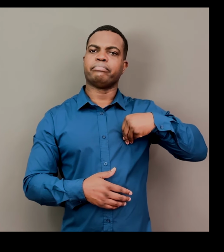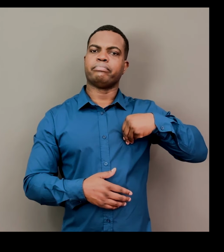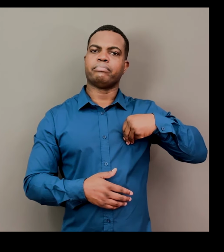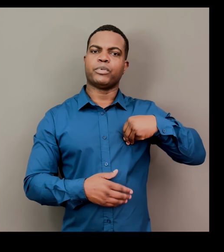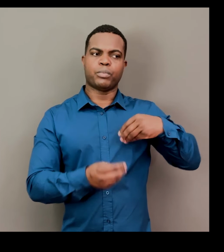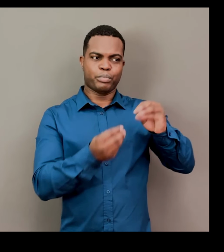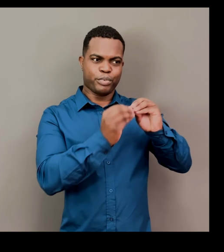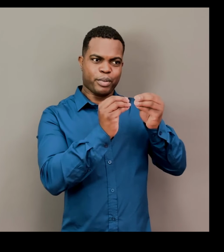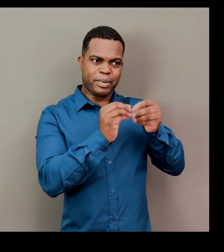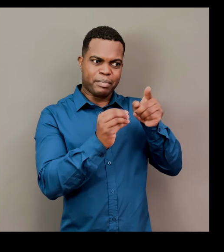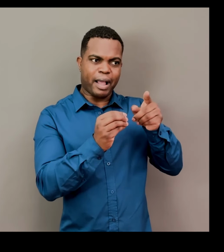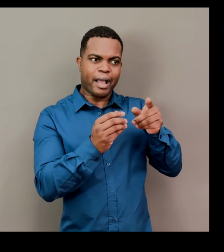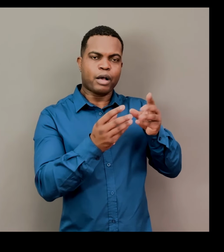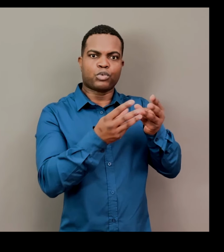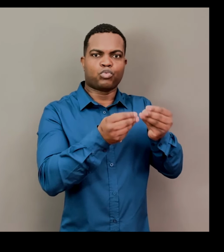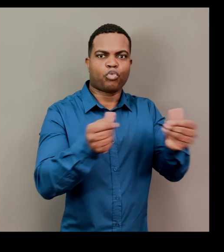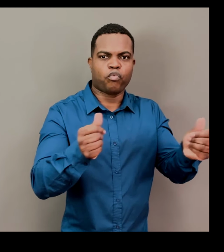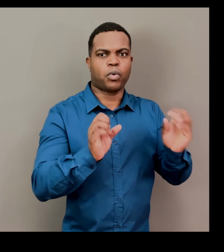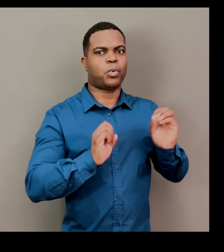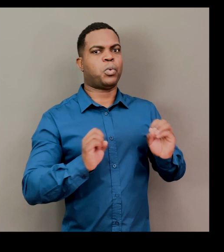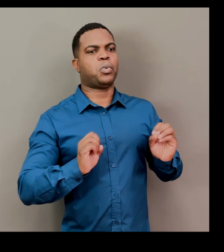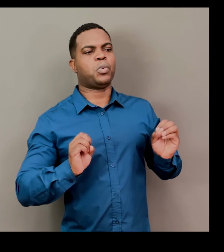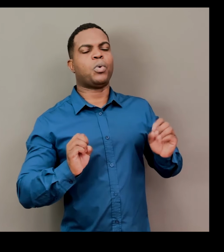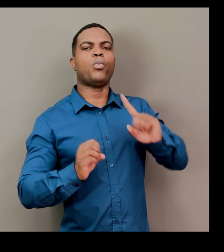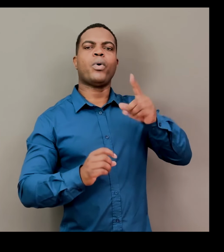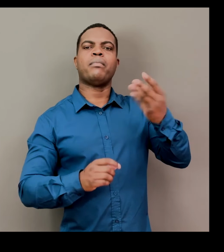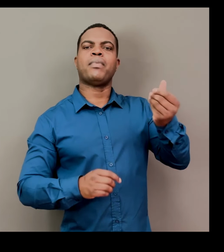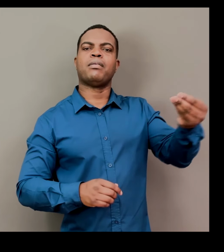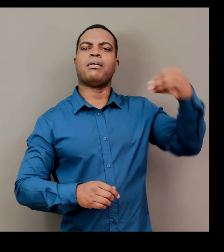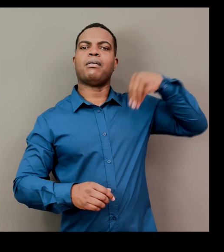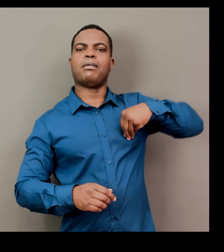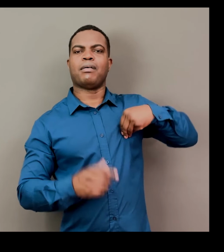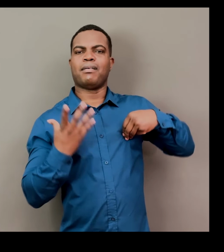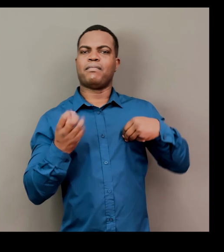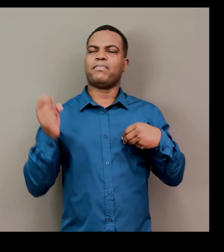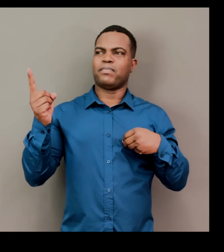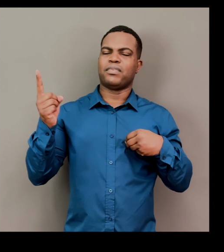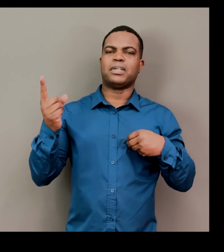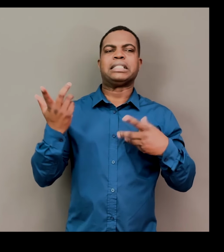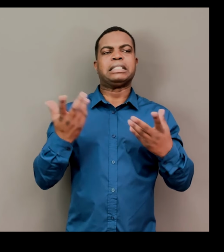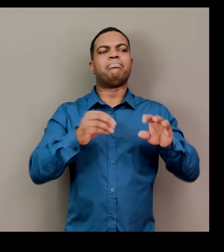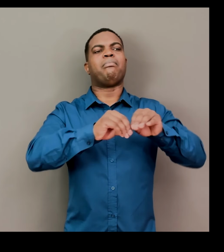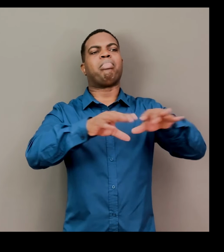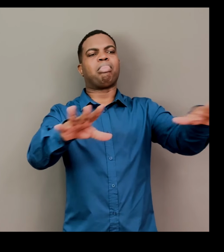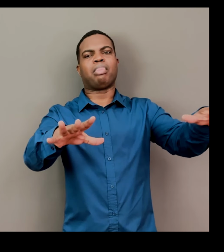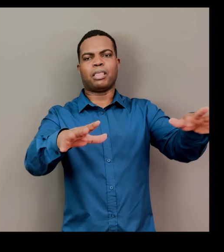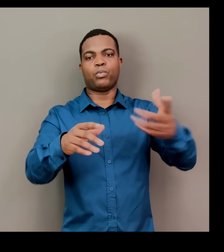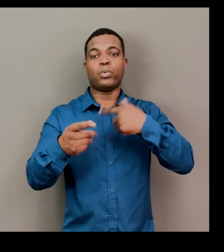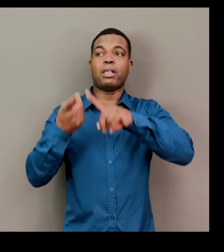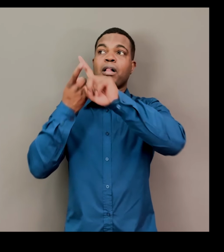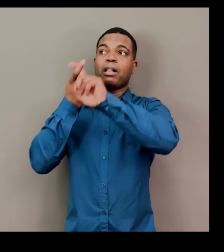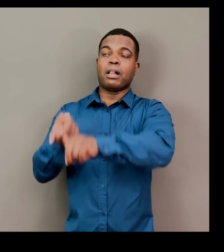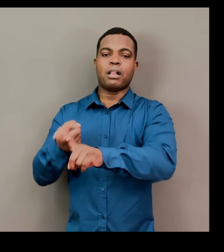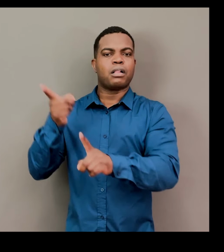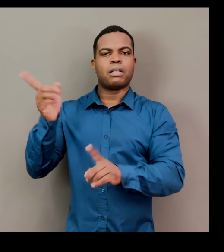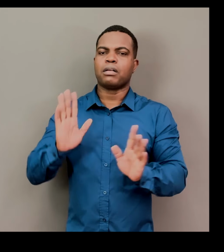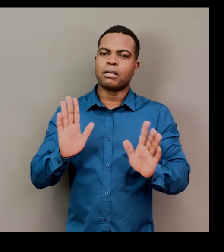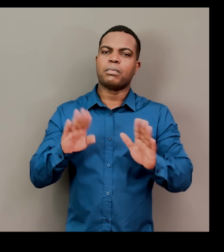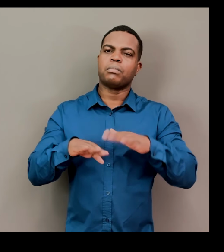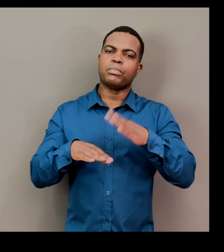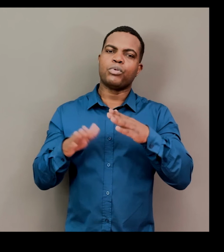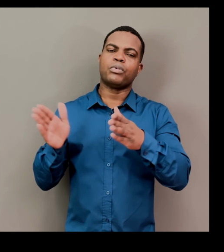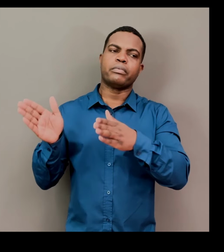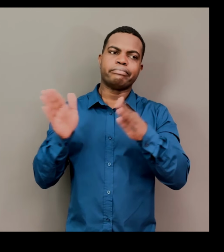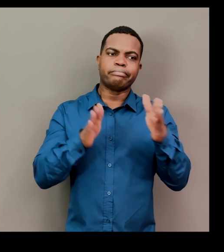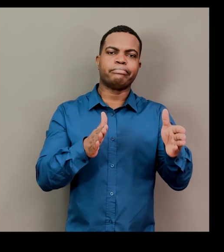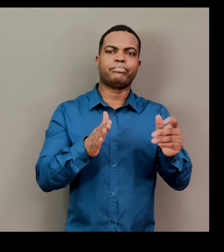problem because they benefit financially from the proliferation of fake news. Their utilization